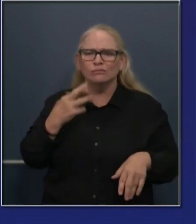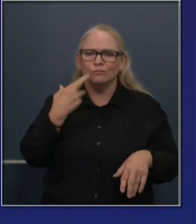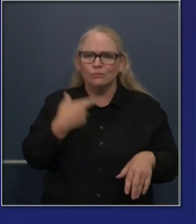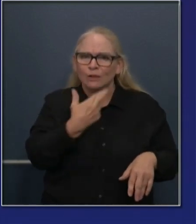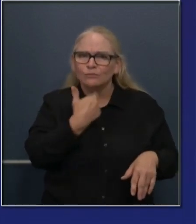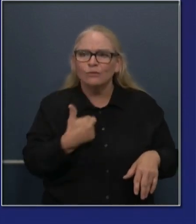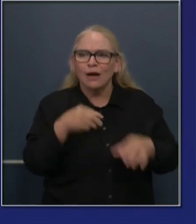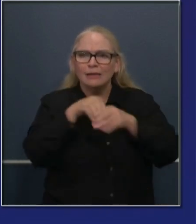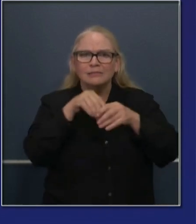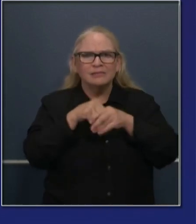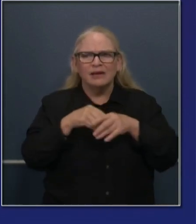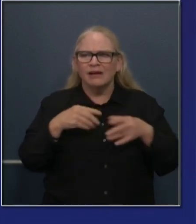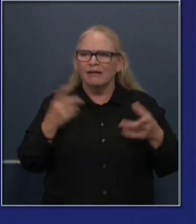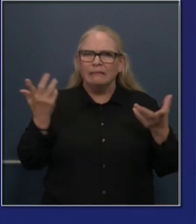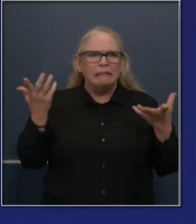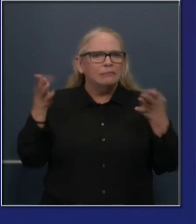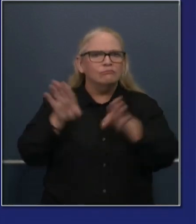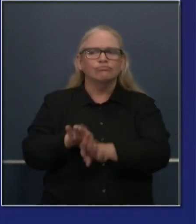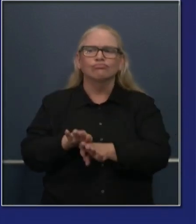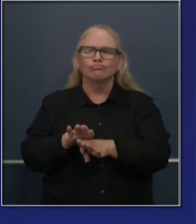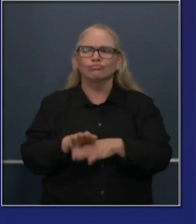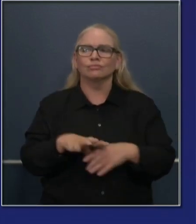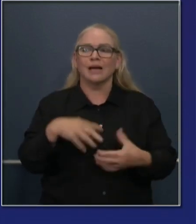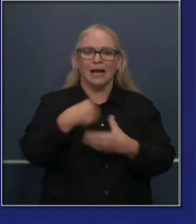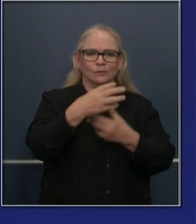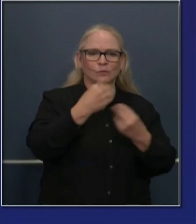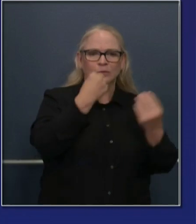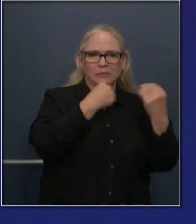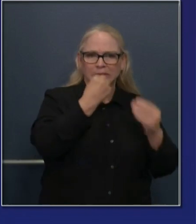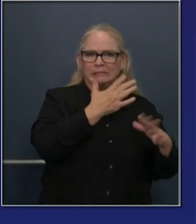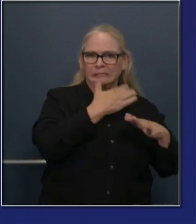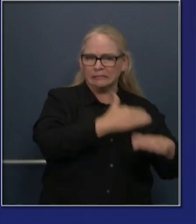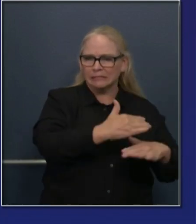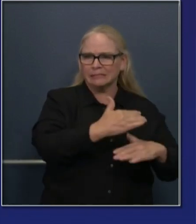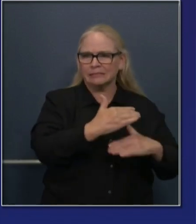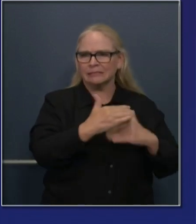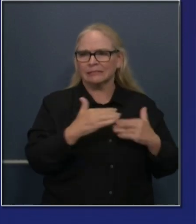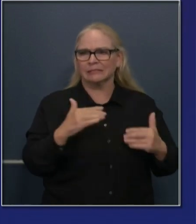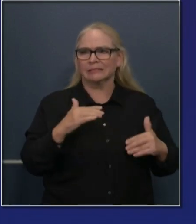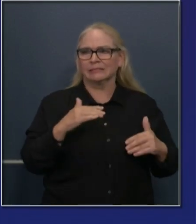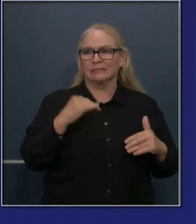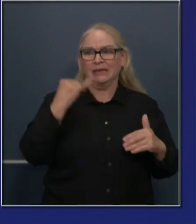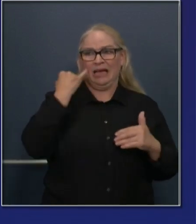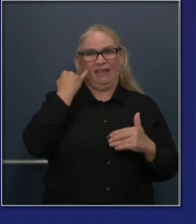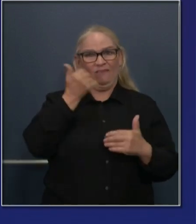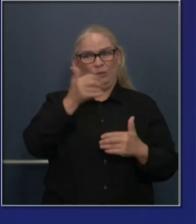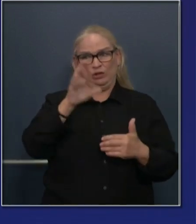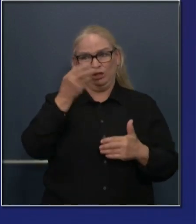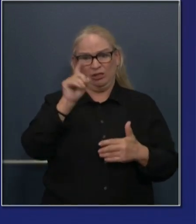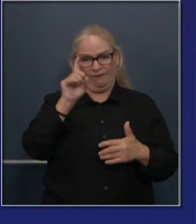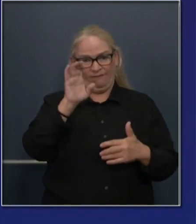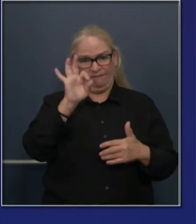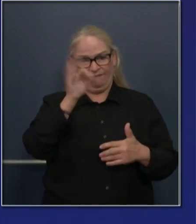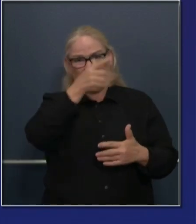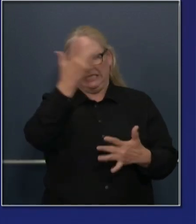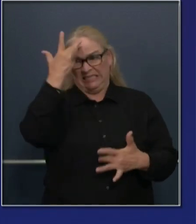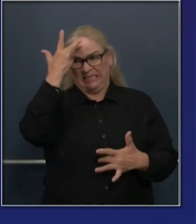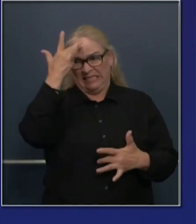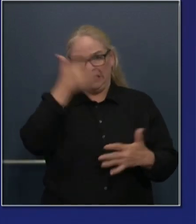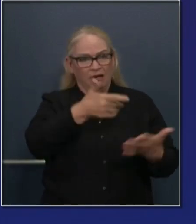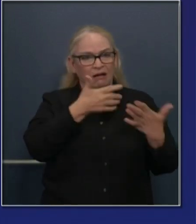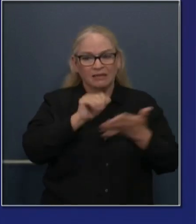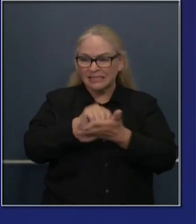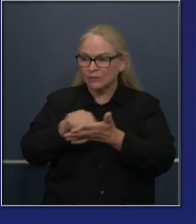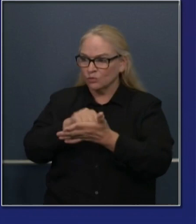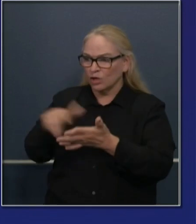but restaurants doing even outdoor dining. If, the chef comes in not feeling well, or the sous chef, dishwasher, whoever,